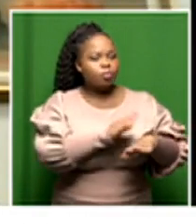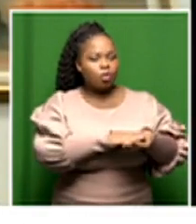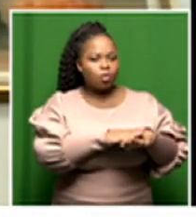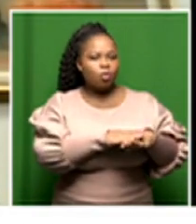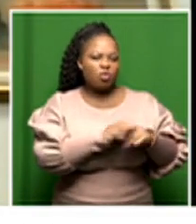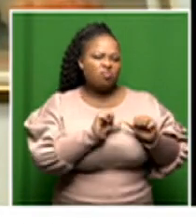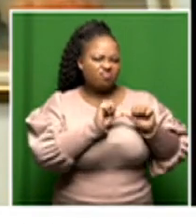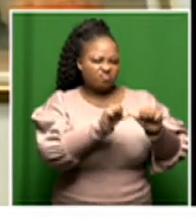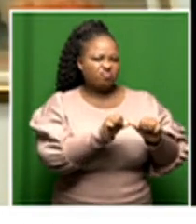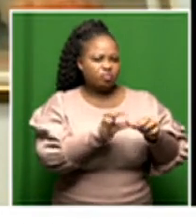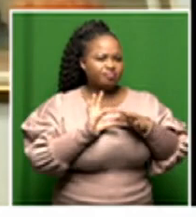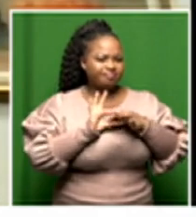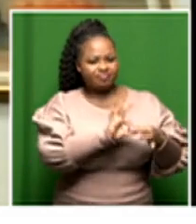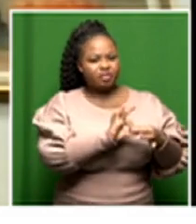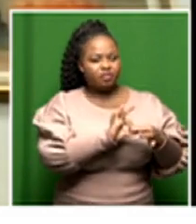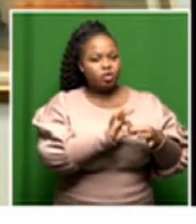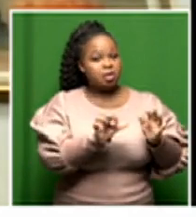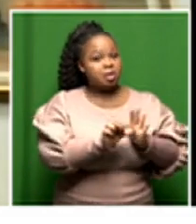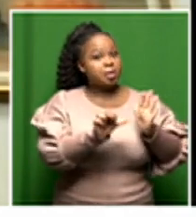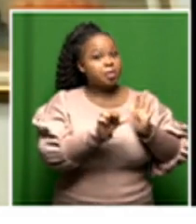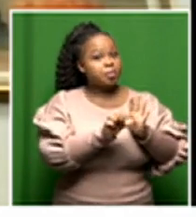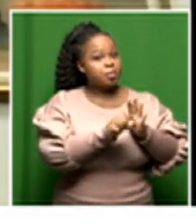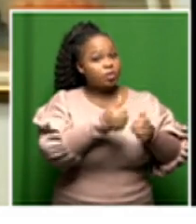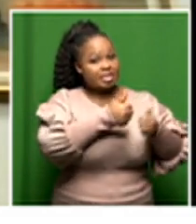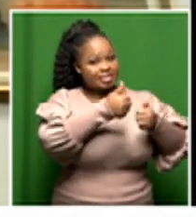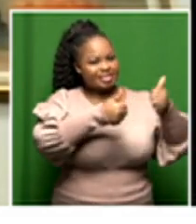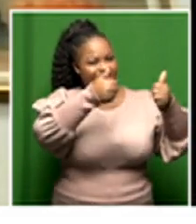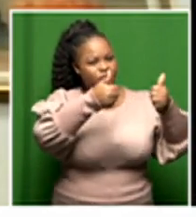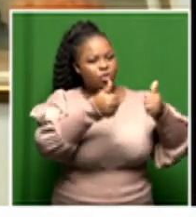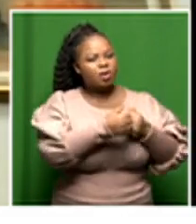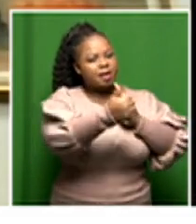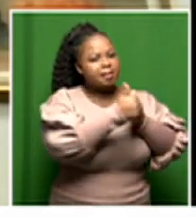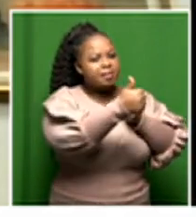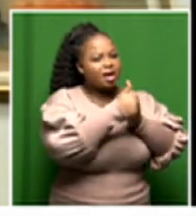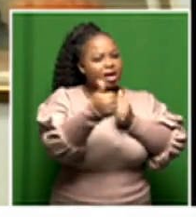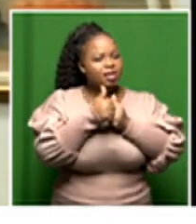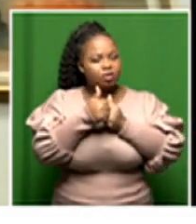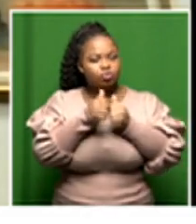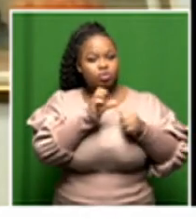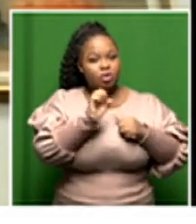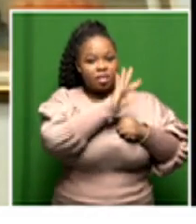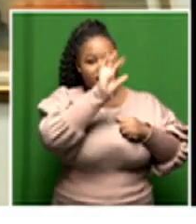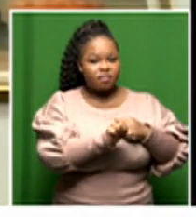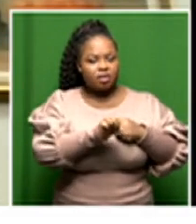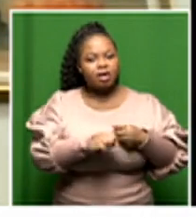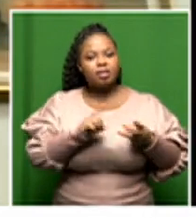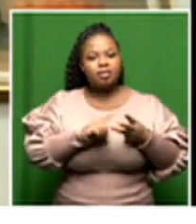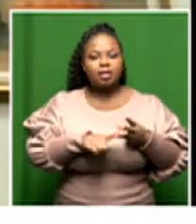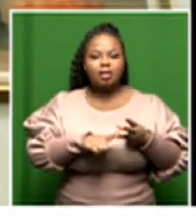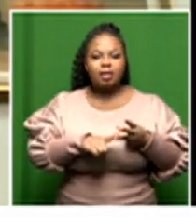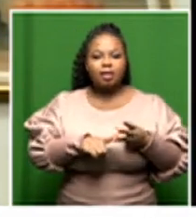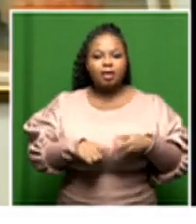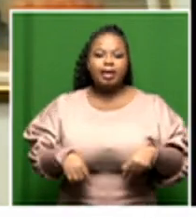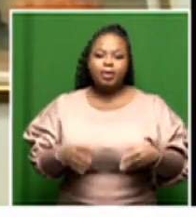do maintain very strong links with a very important friend and partner to South Africa. And then